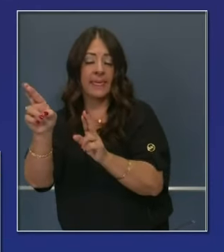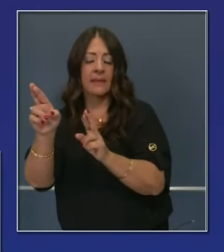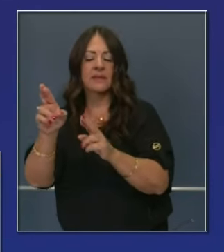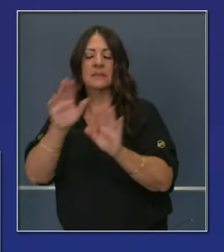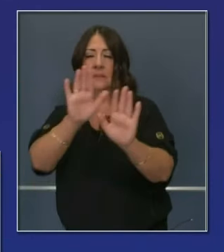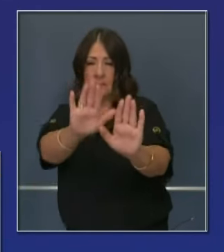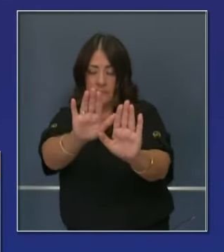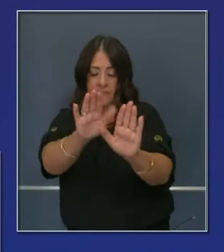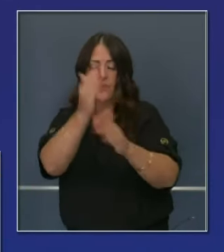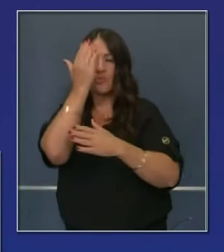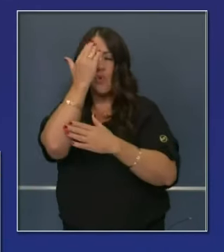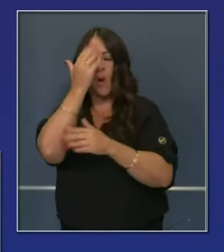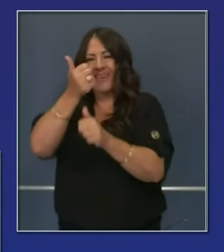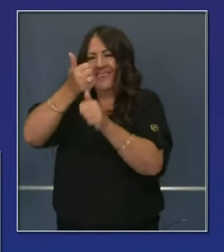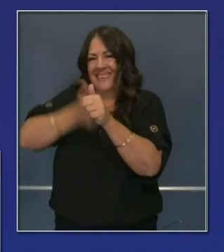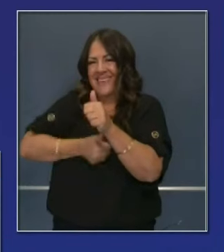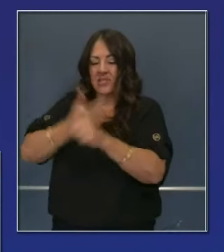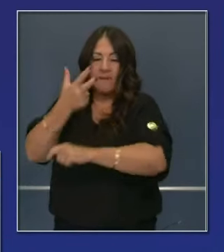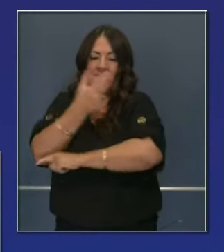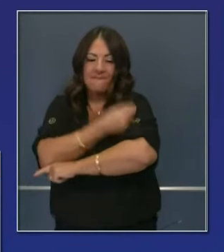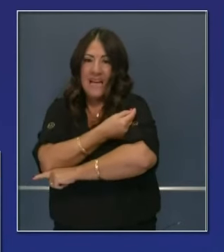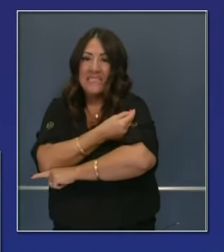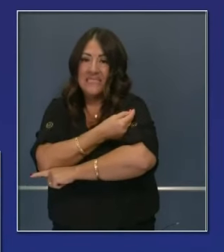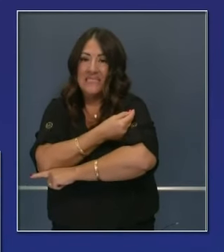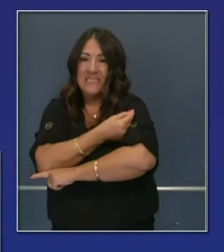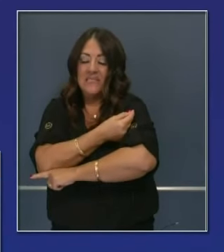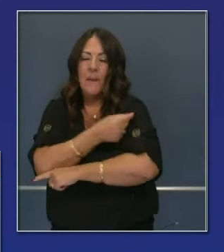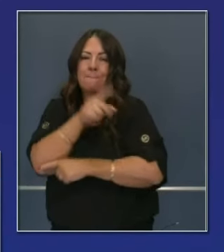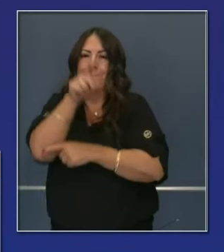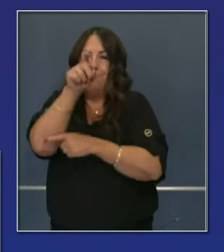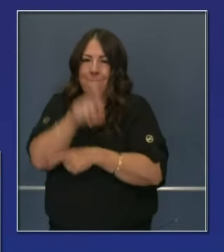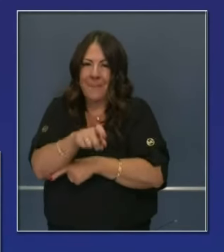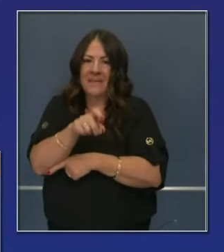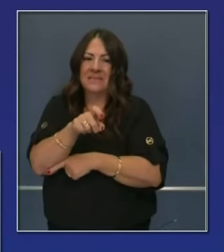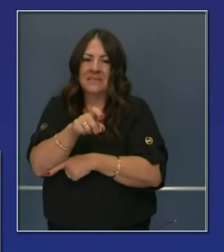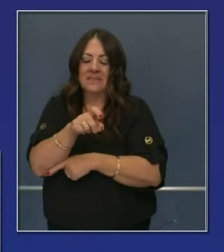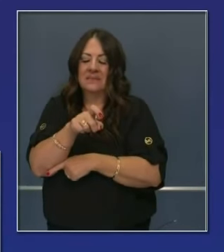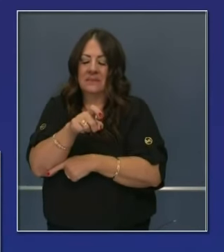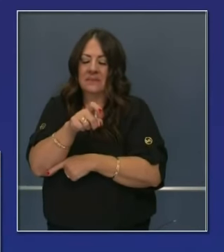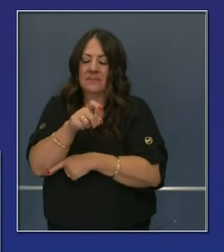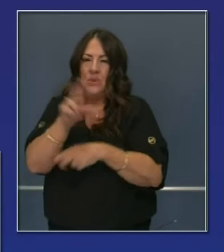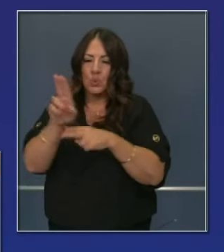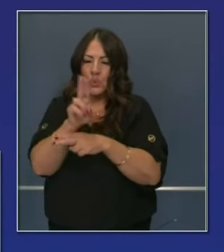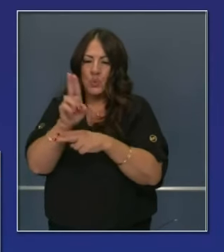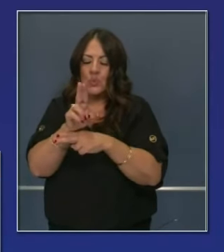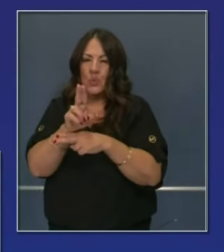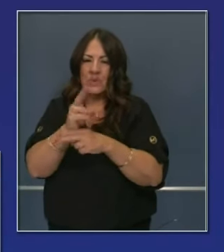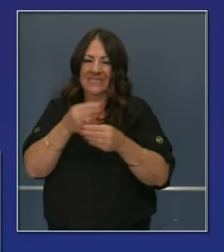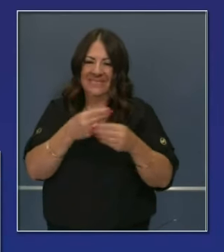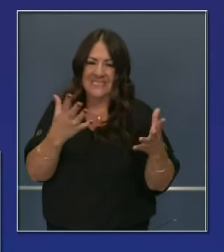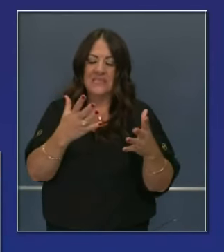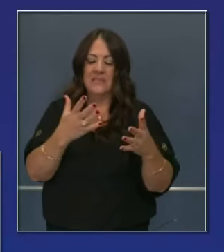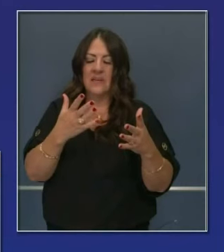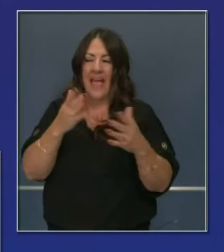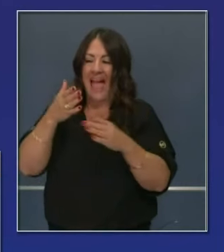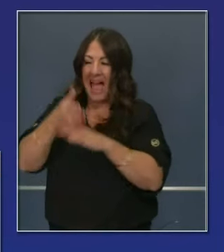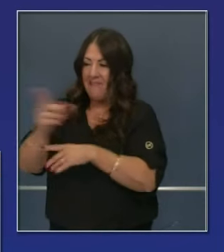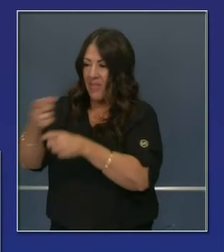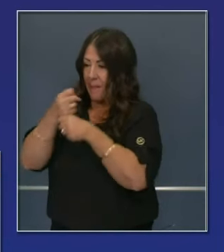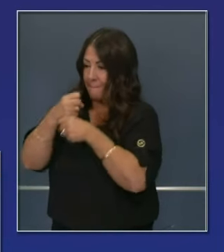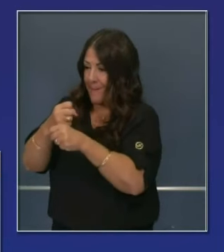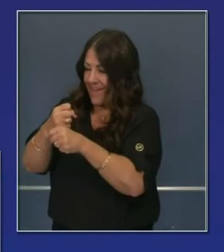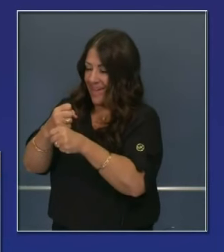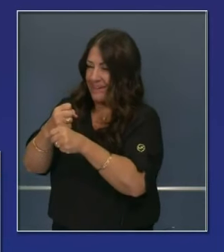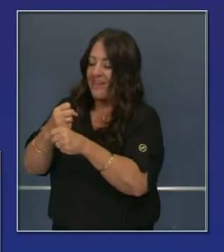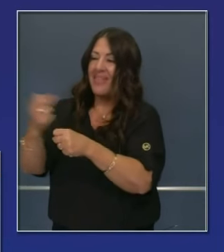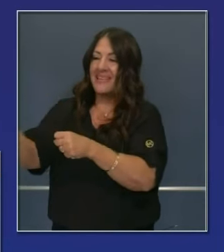each vaccination needs to be used, each distribution of vaccination has to occur in a